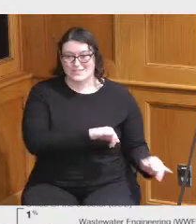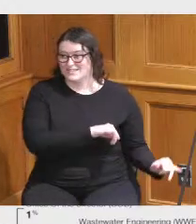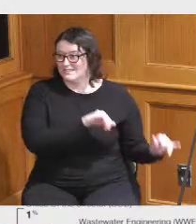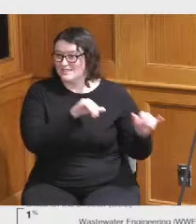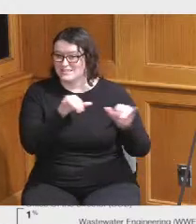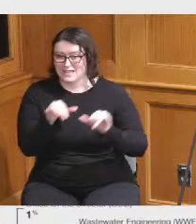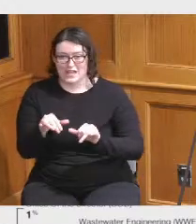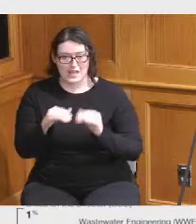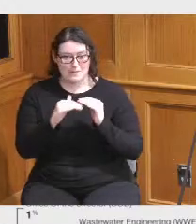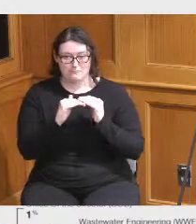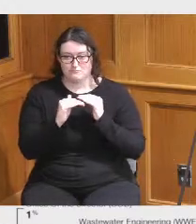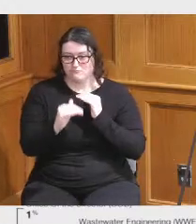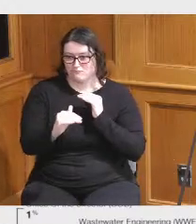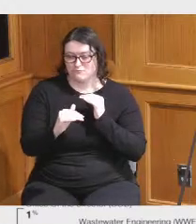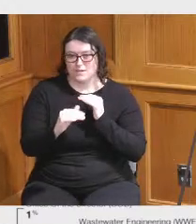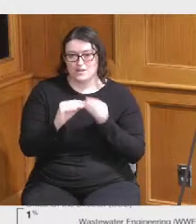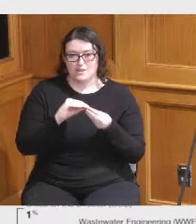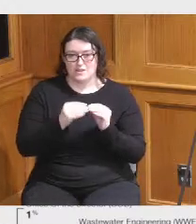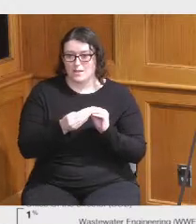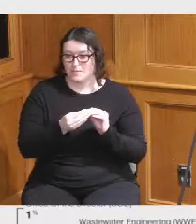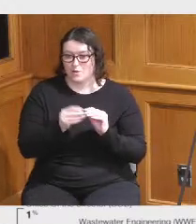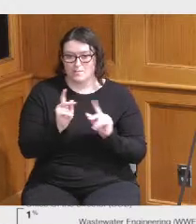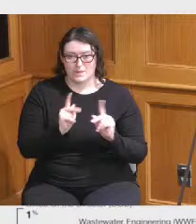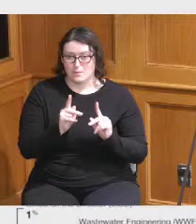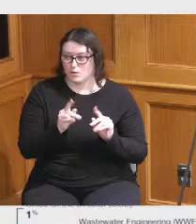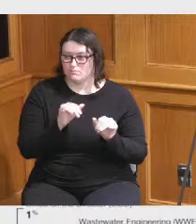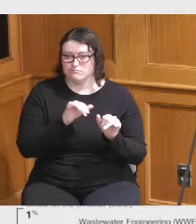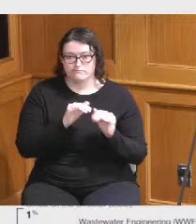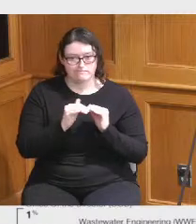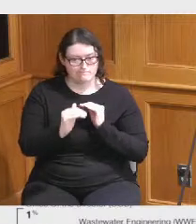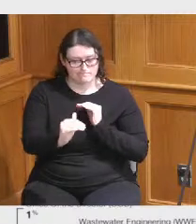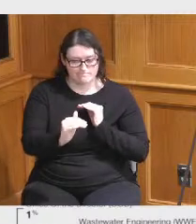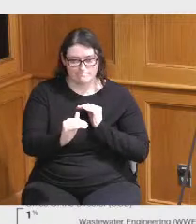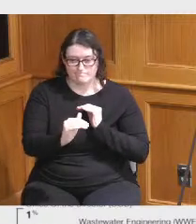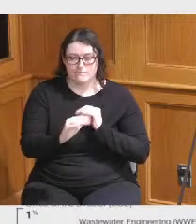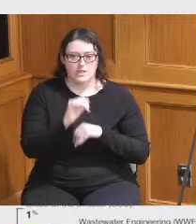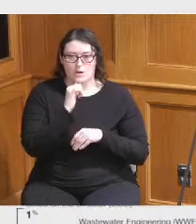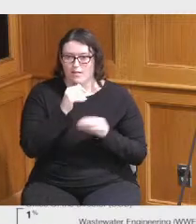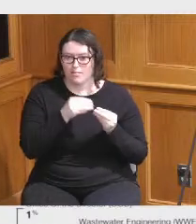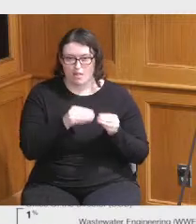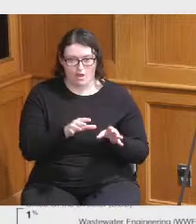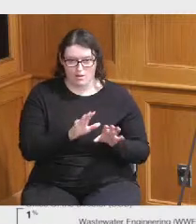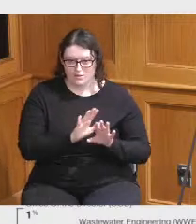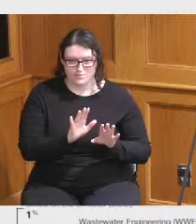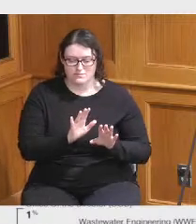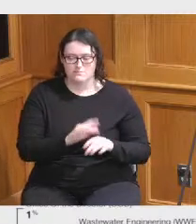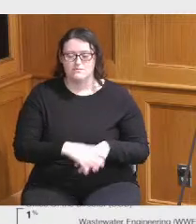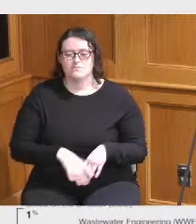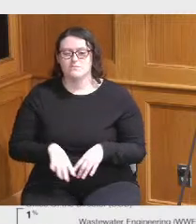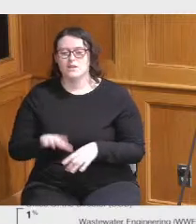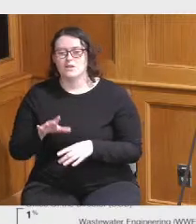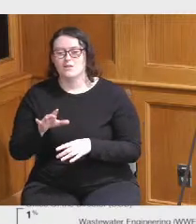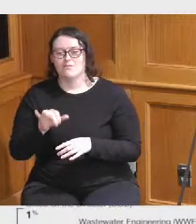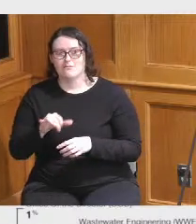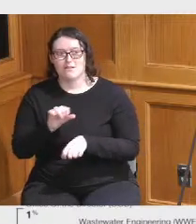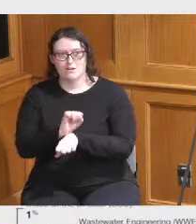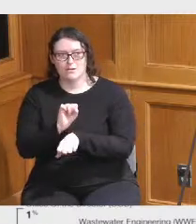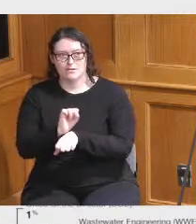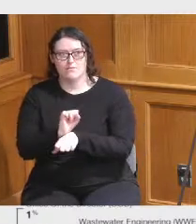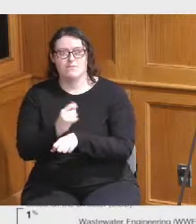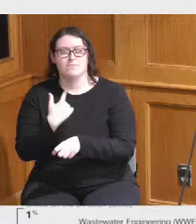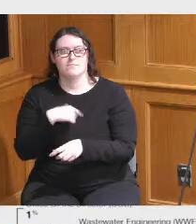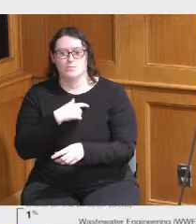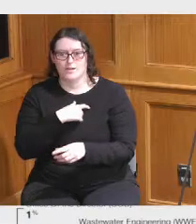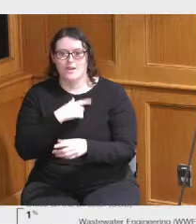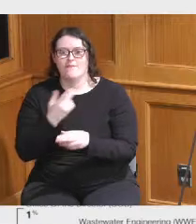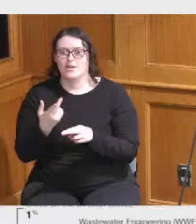level of the same number of positions to operate MSD. And those positions have, we've accounted for